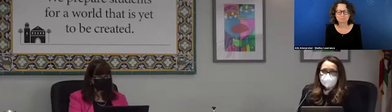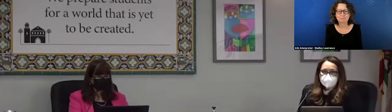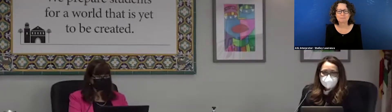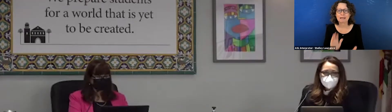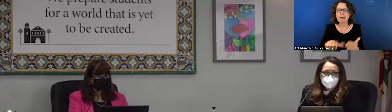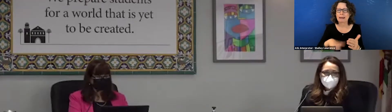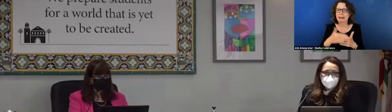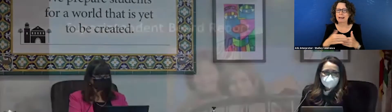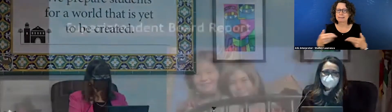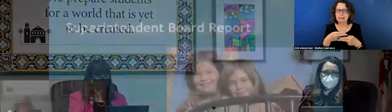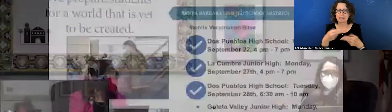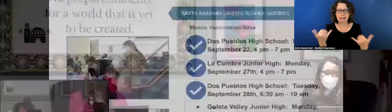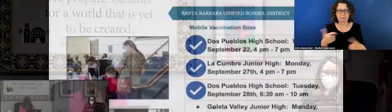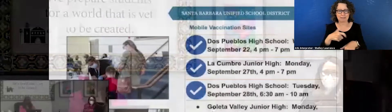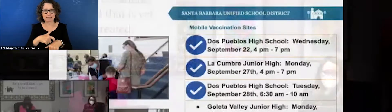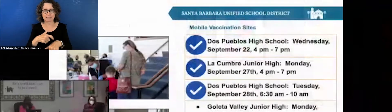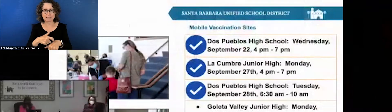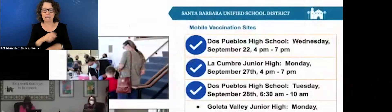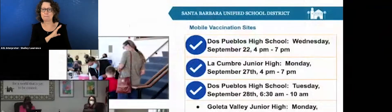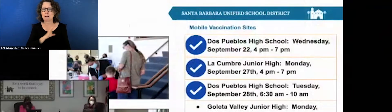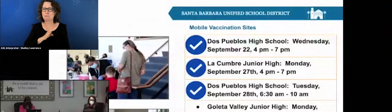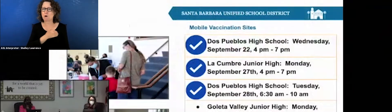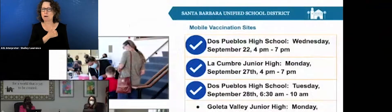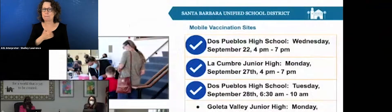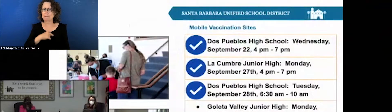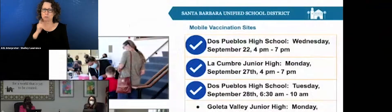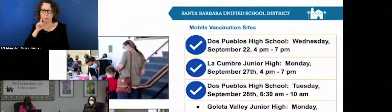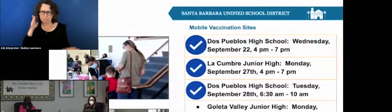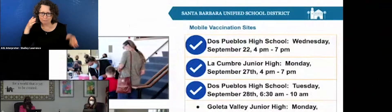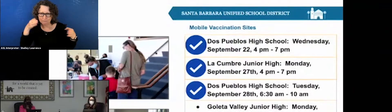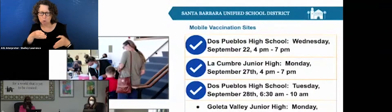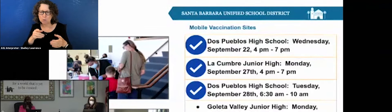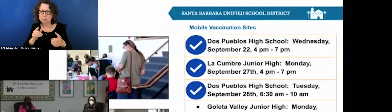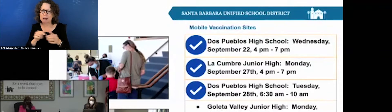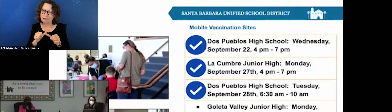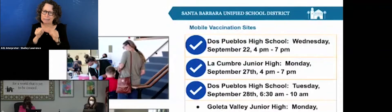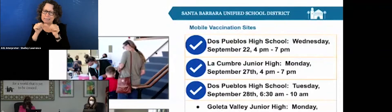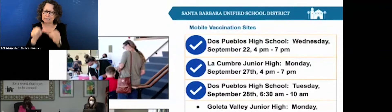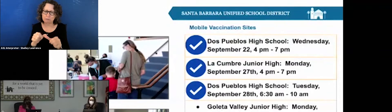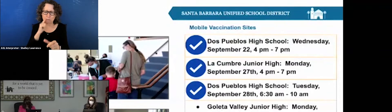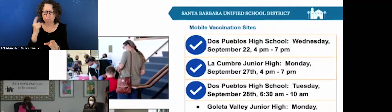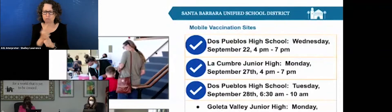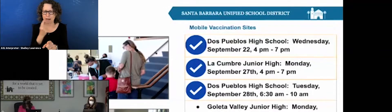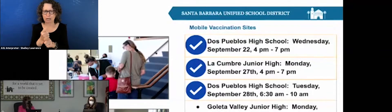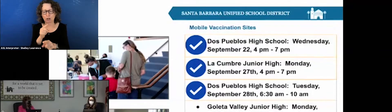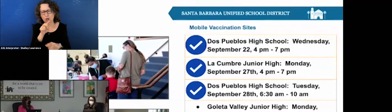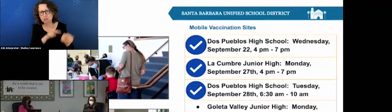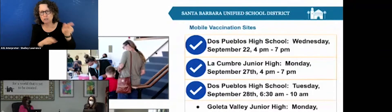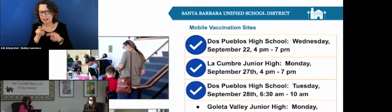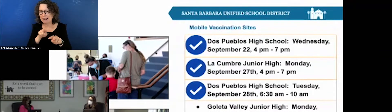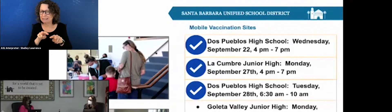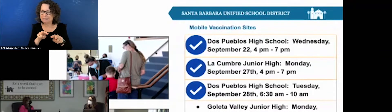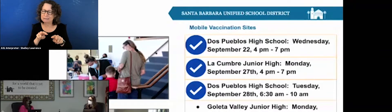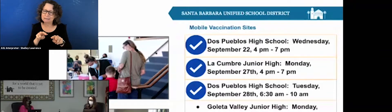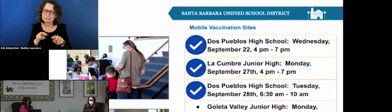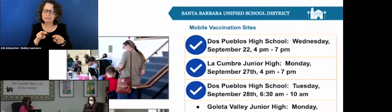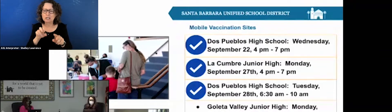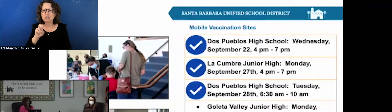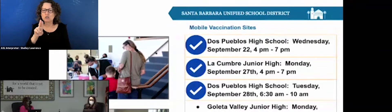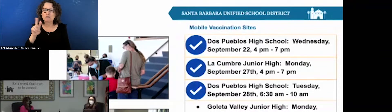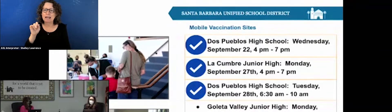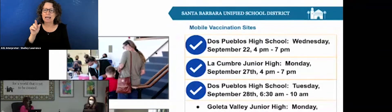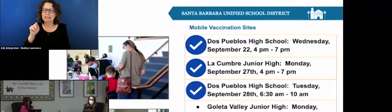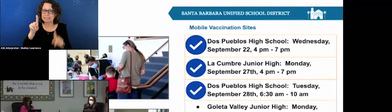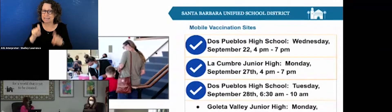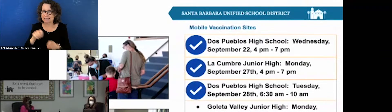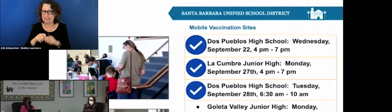Next slide. At this time, board members, we have been focusing on continuing with regular surveillance testing at our elementary schools